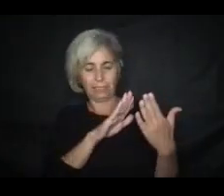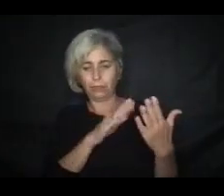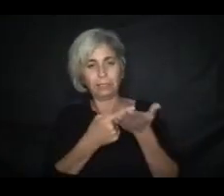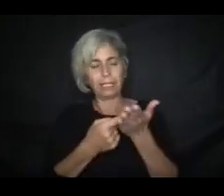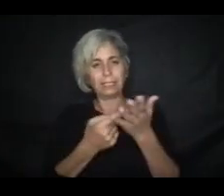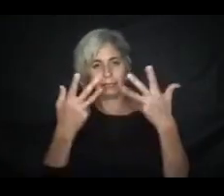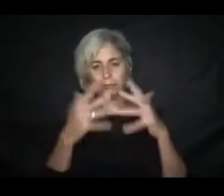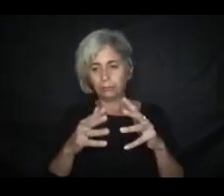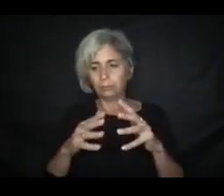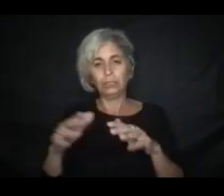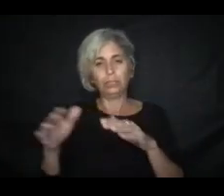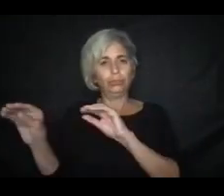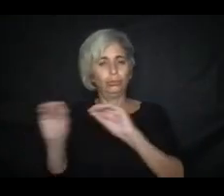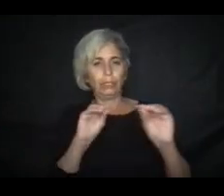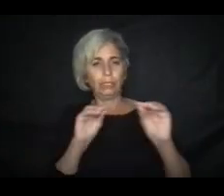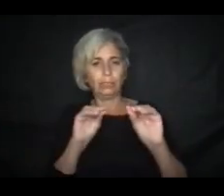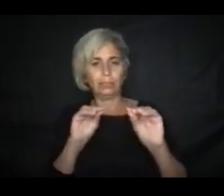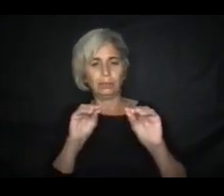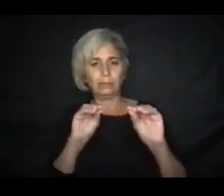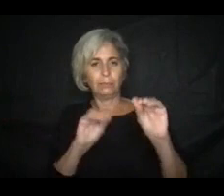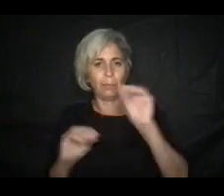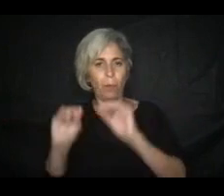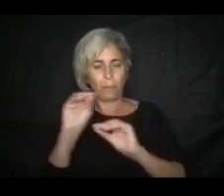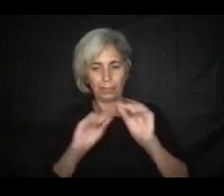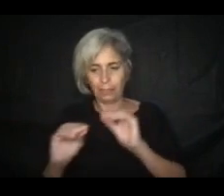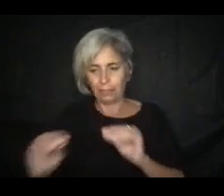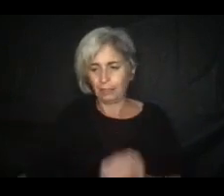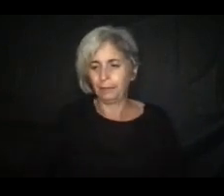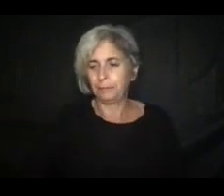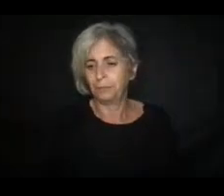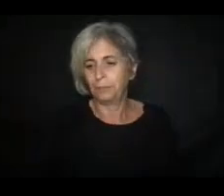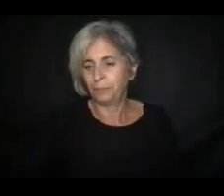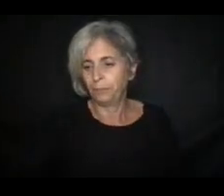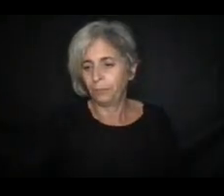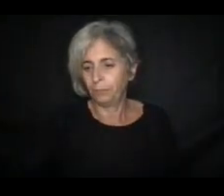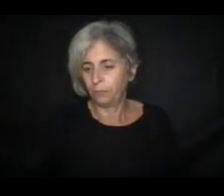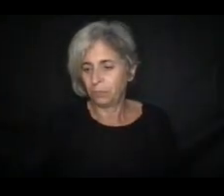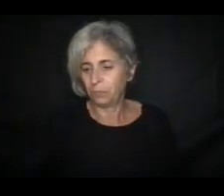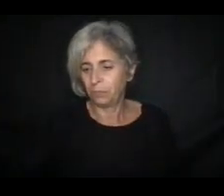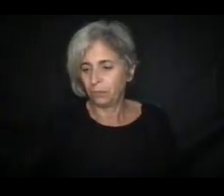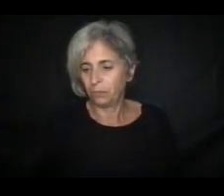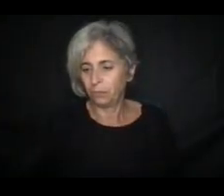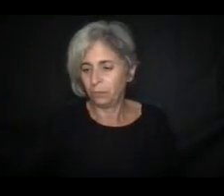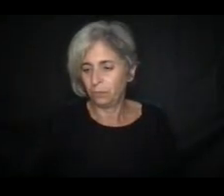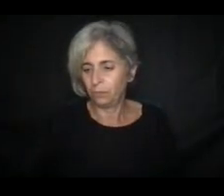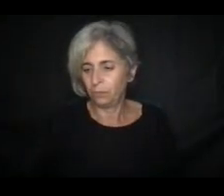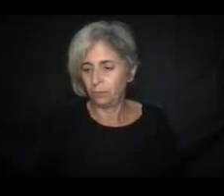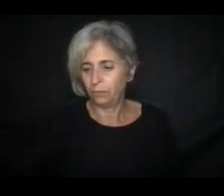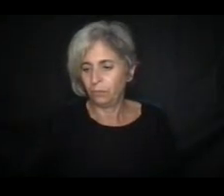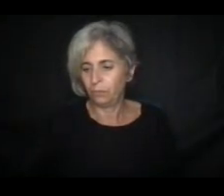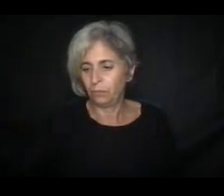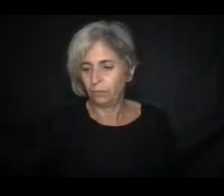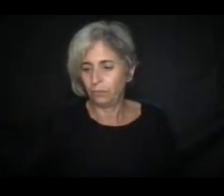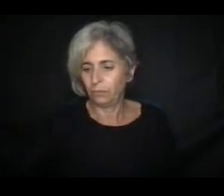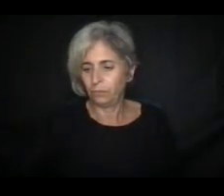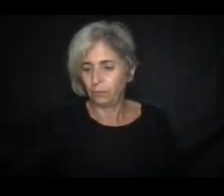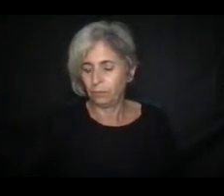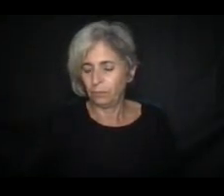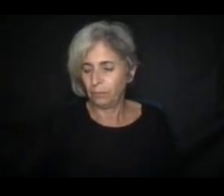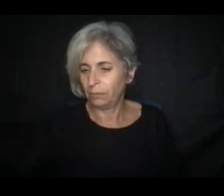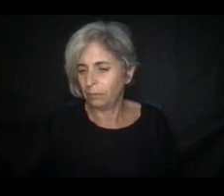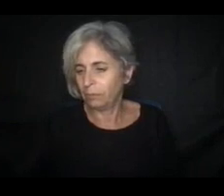mobility today. The agenda will be as follows. We are going to, John, if you could just scroll down, thank